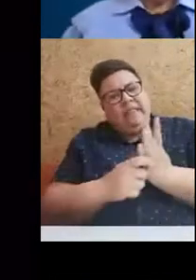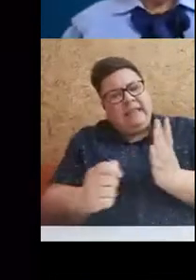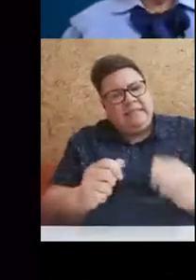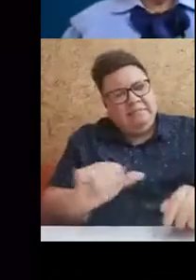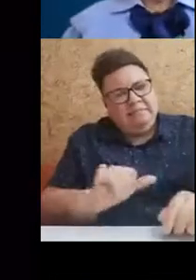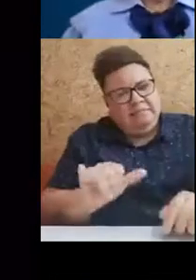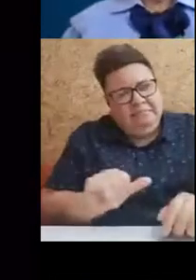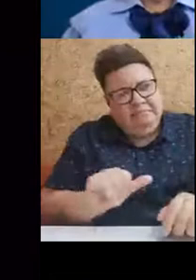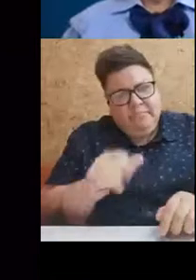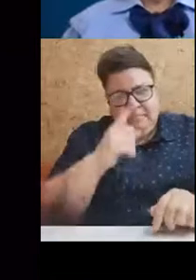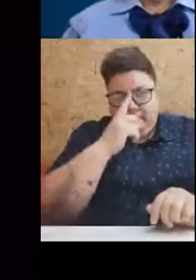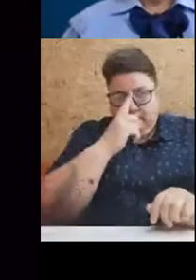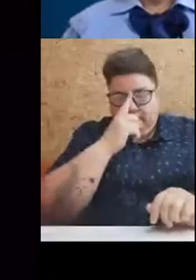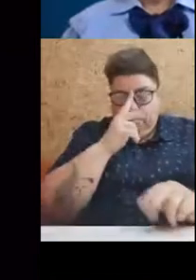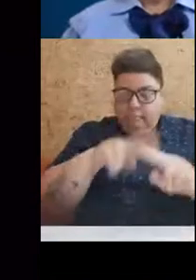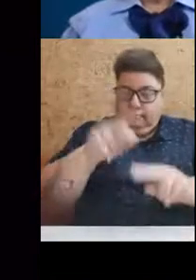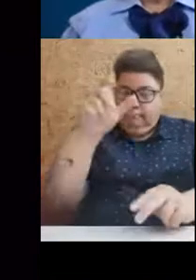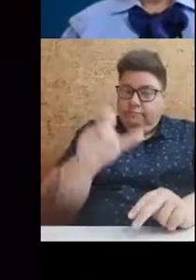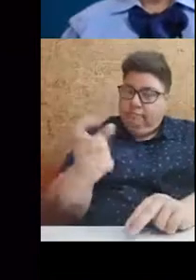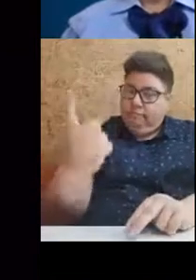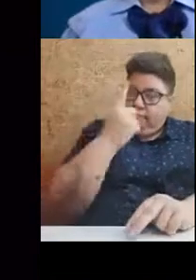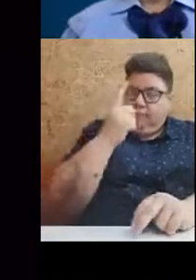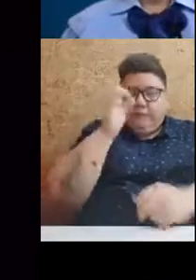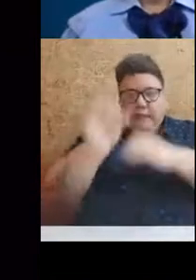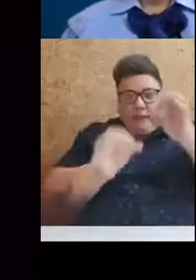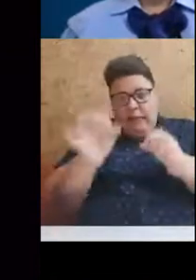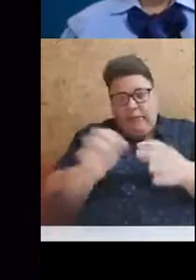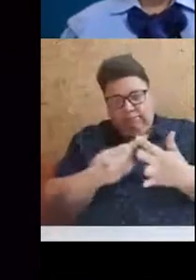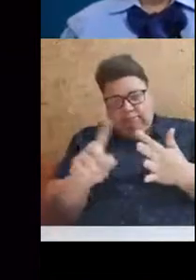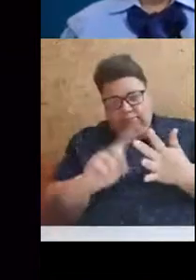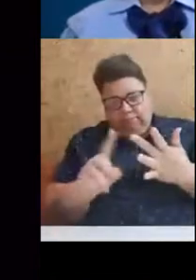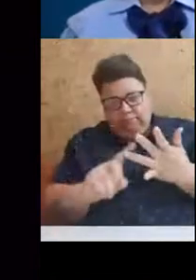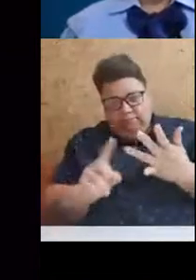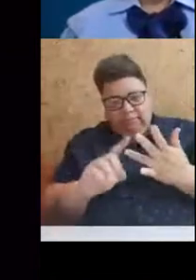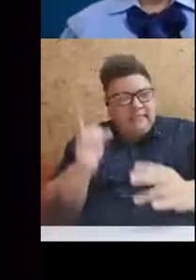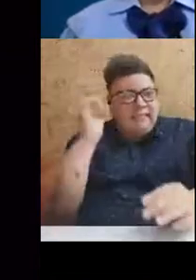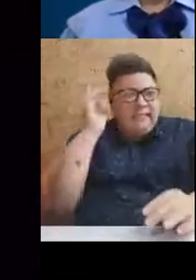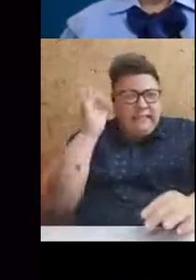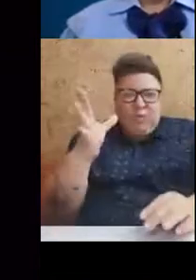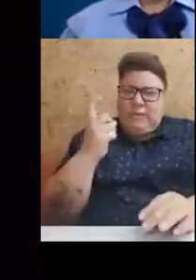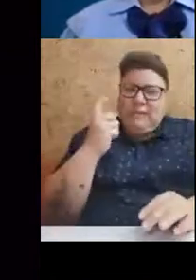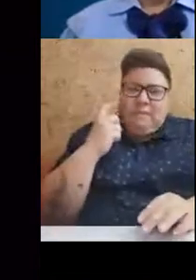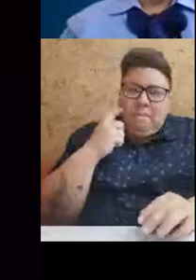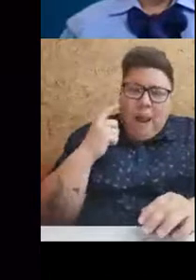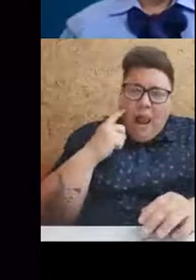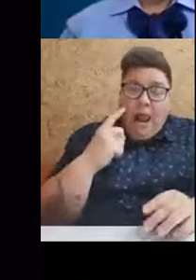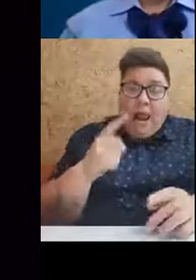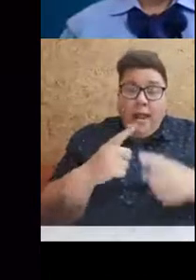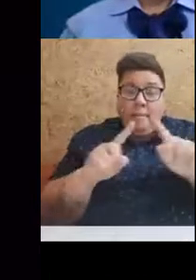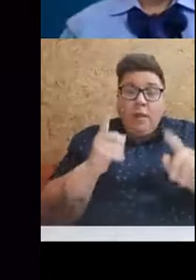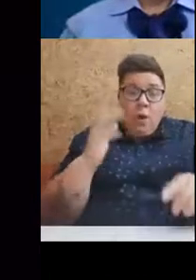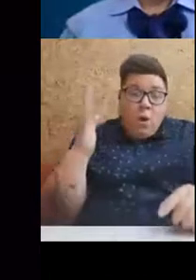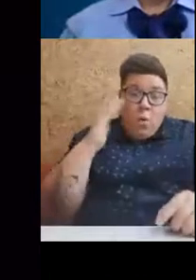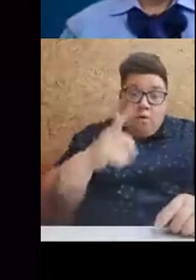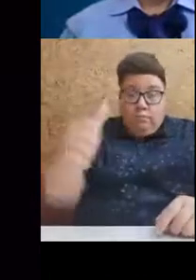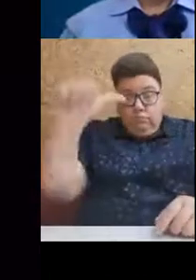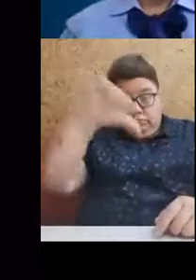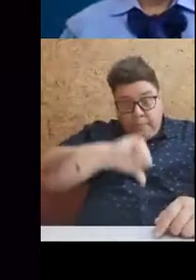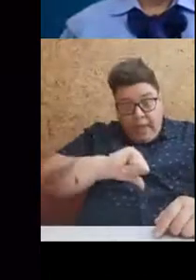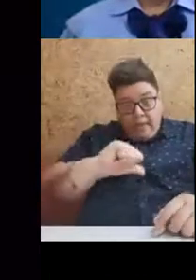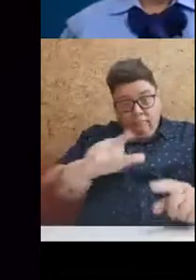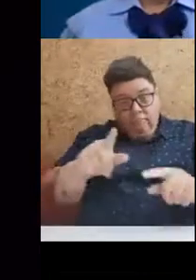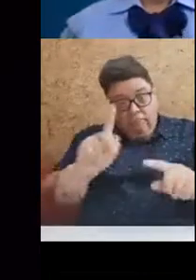standing there in front of you and they're explaining all this, it sounds fairly simple. But when you need to go back to the drawing board and you now need to